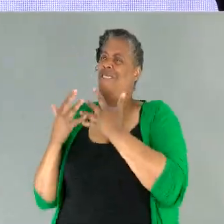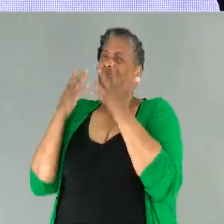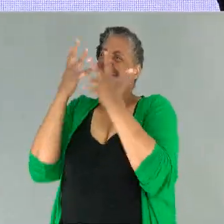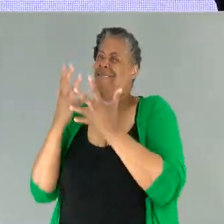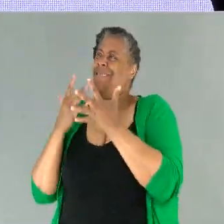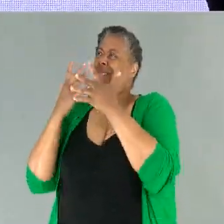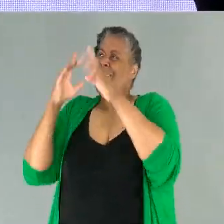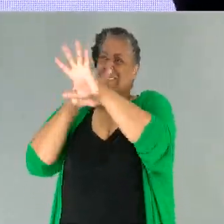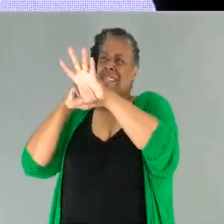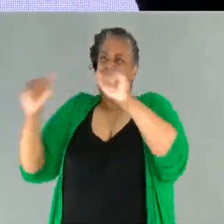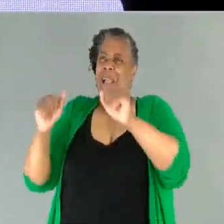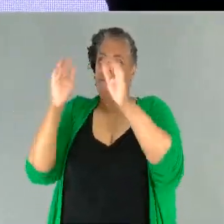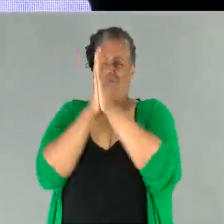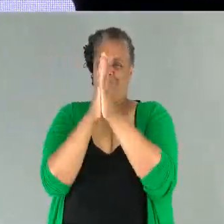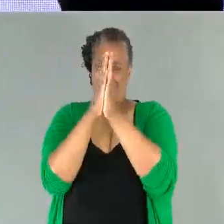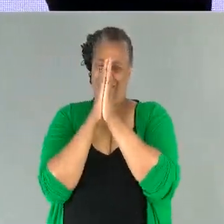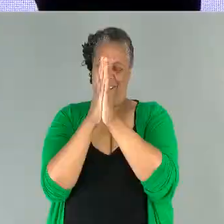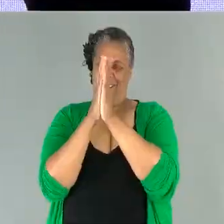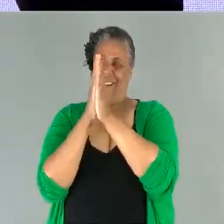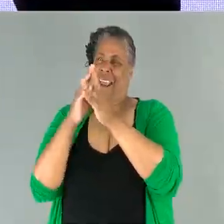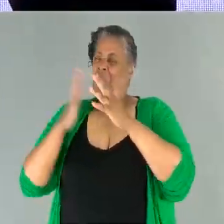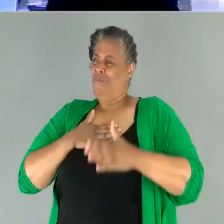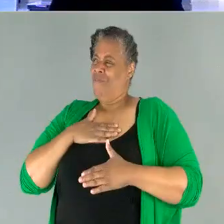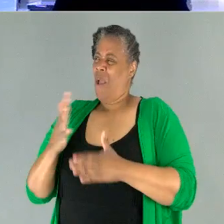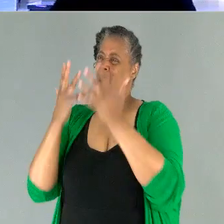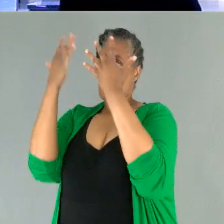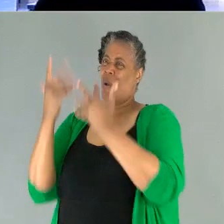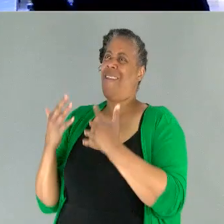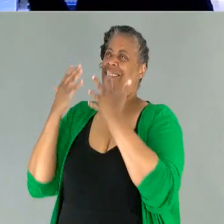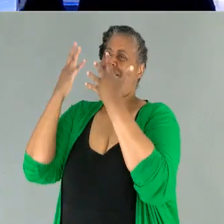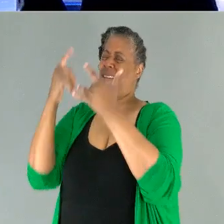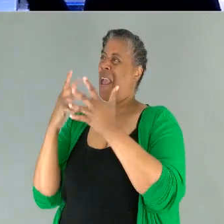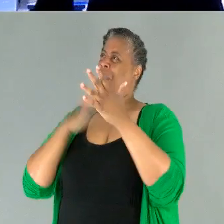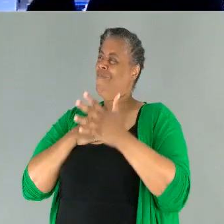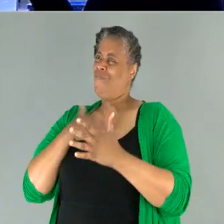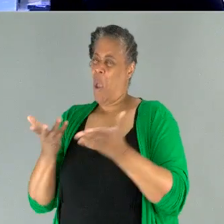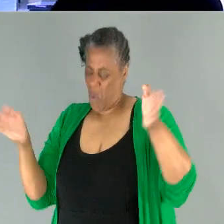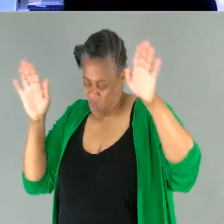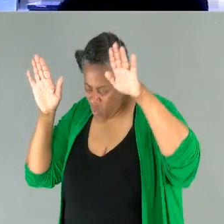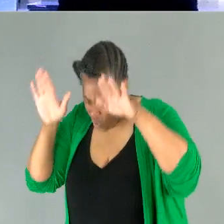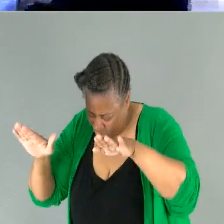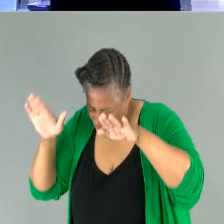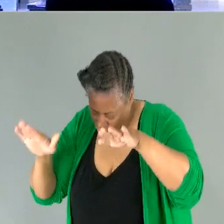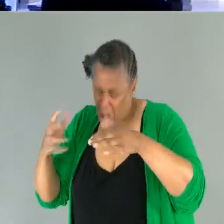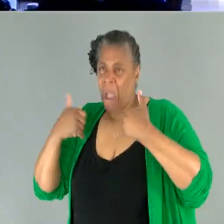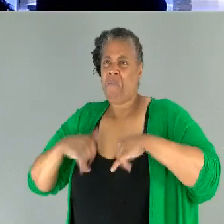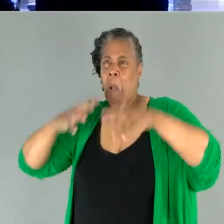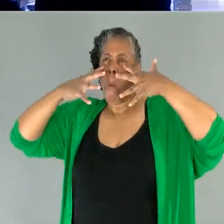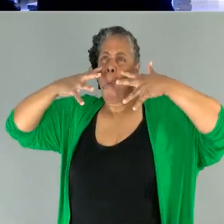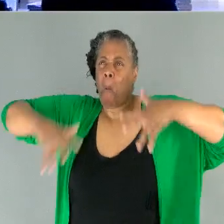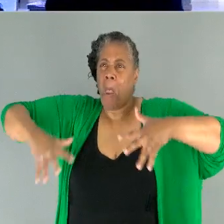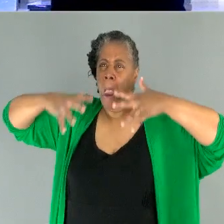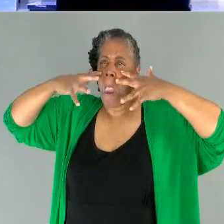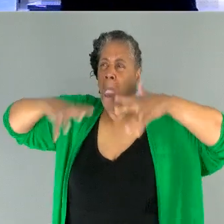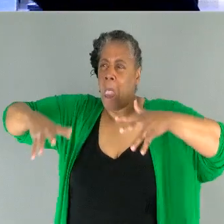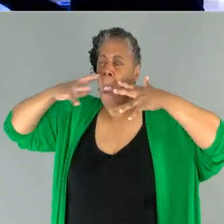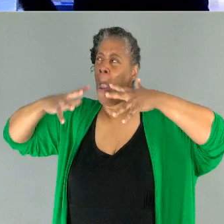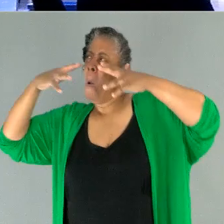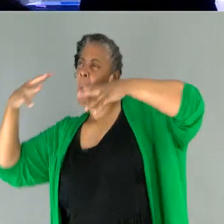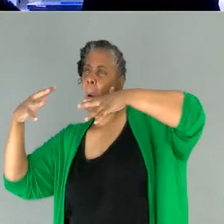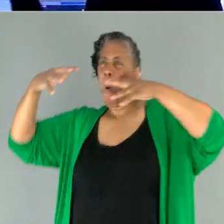I'm praying. I will wait. I will worship. I will weep. I will